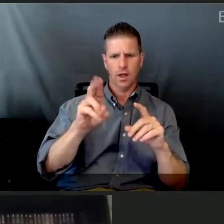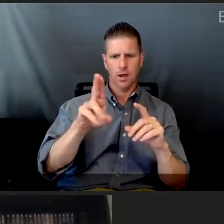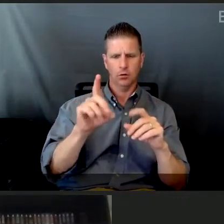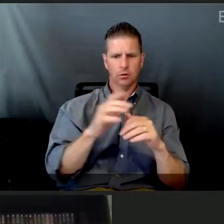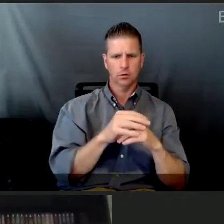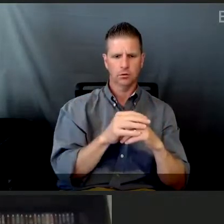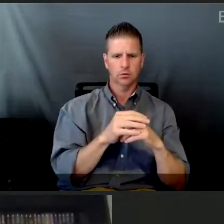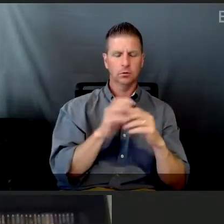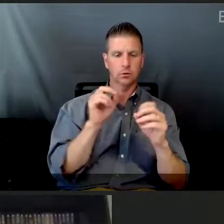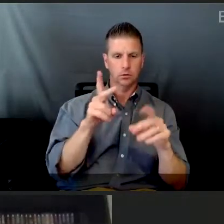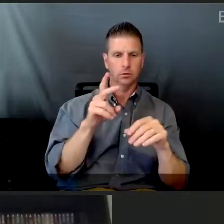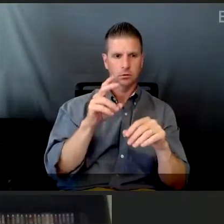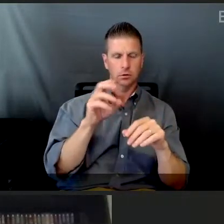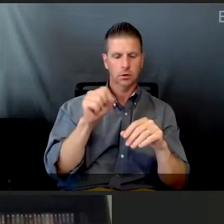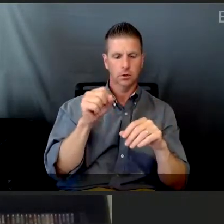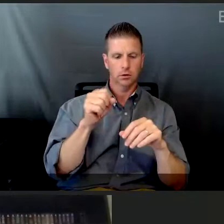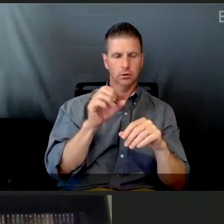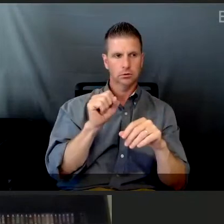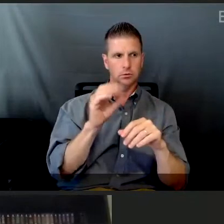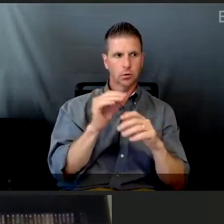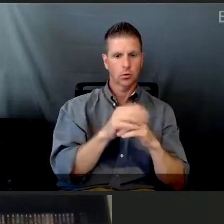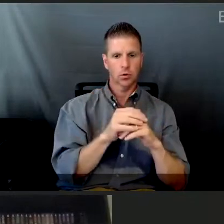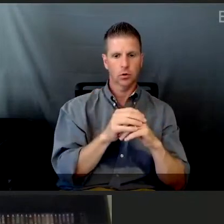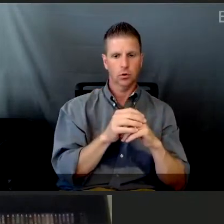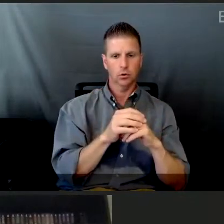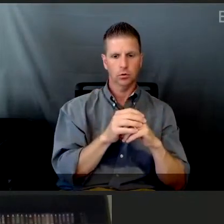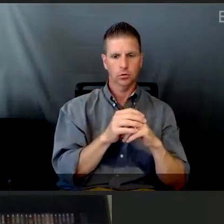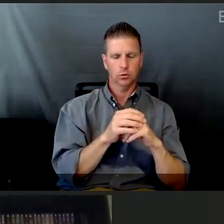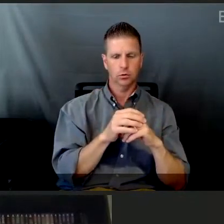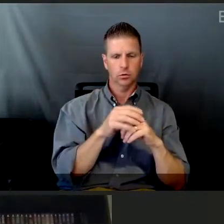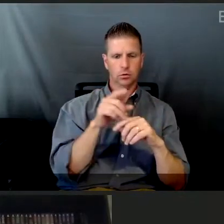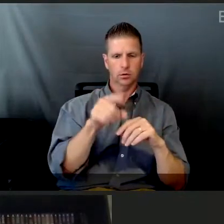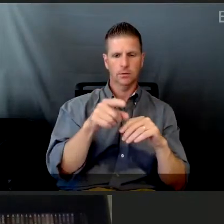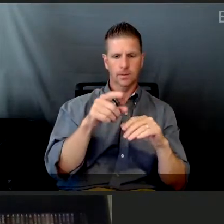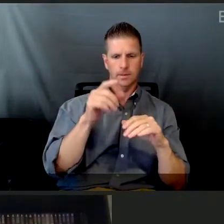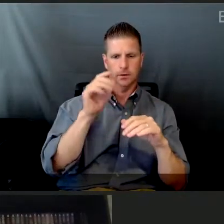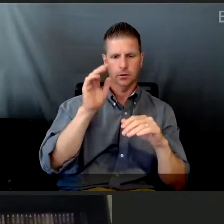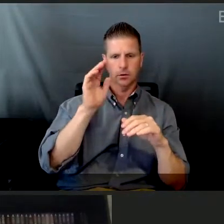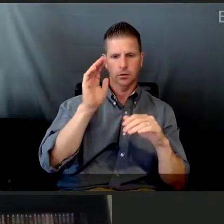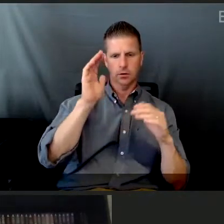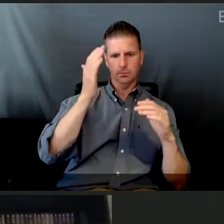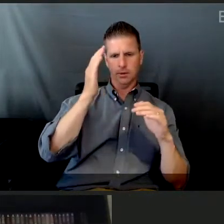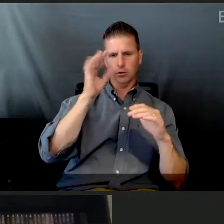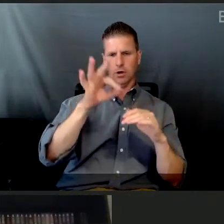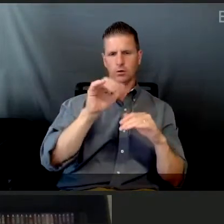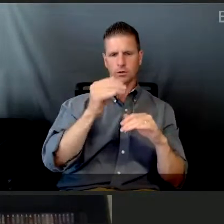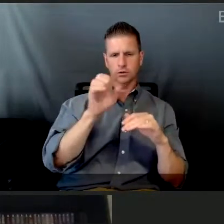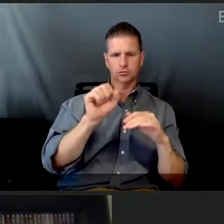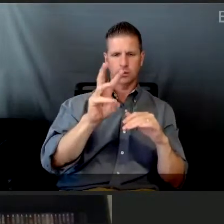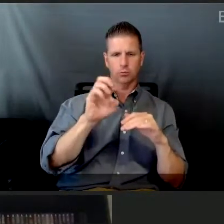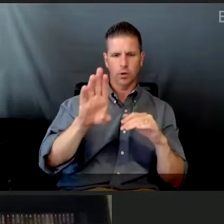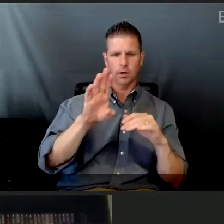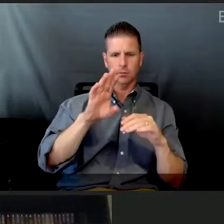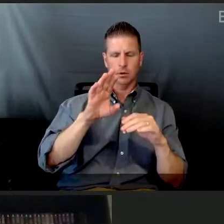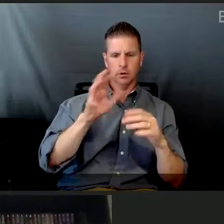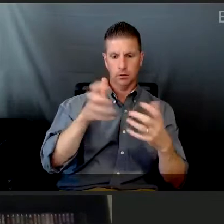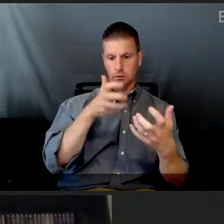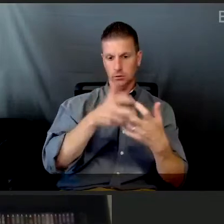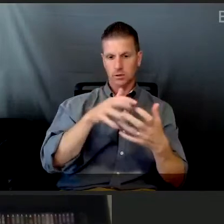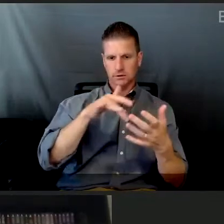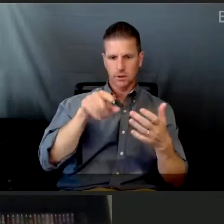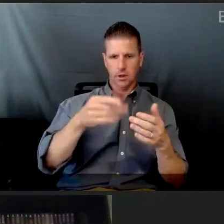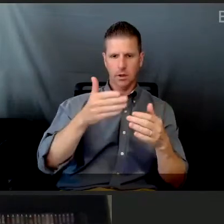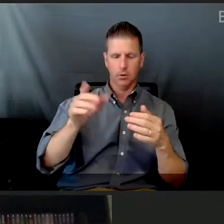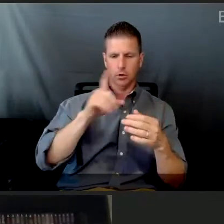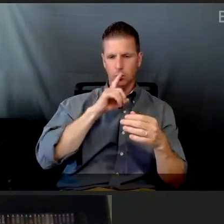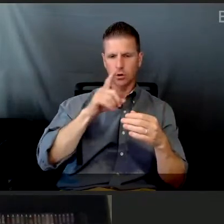Okay, yeah. So the size of the mirror of James Webb is very well suited for studying these objects that are very far